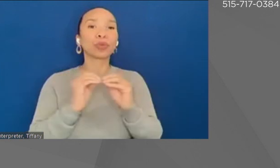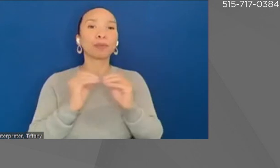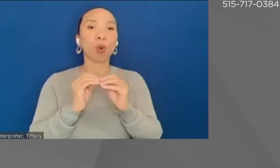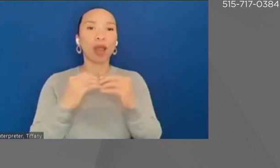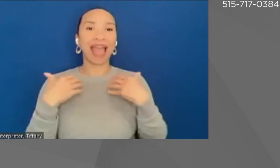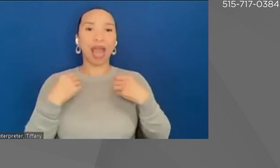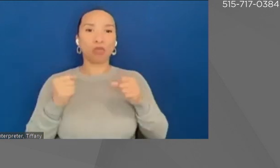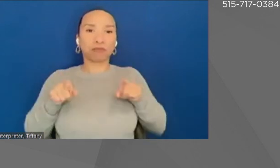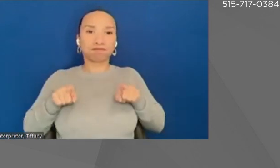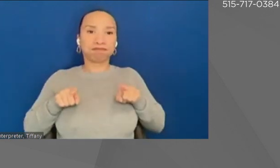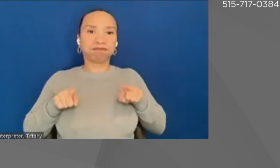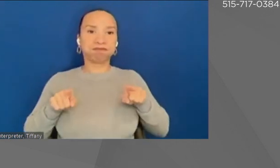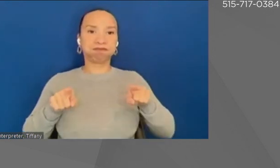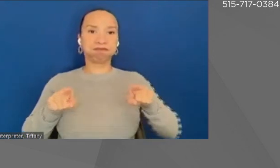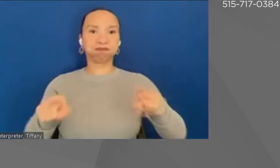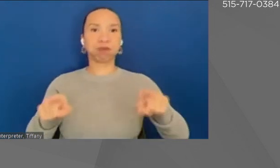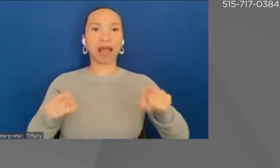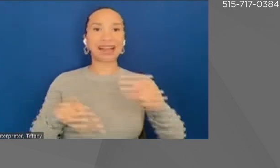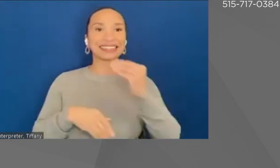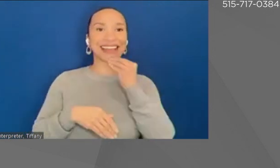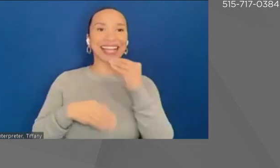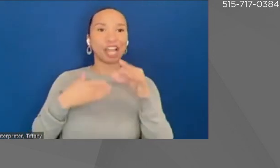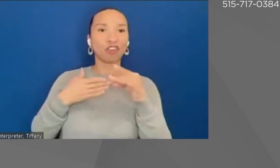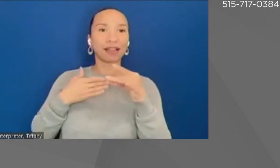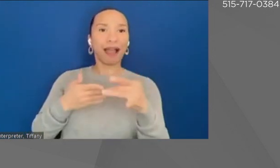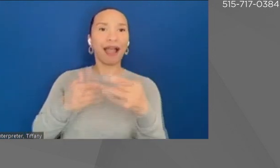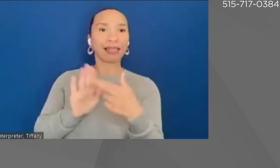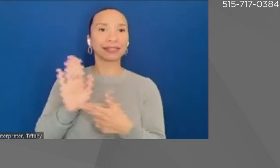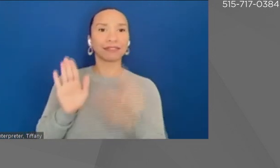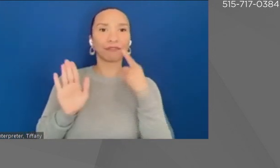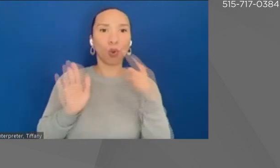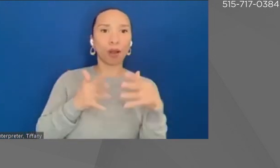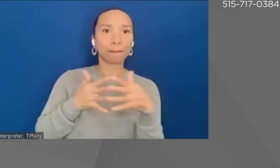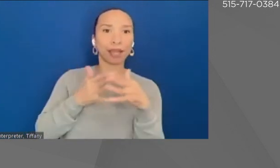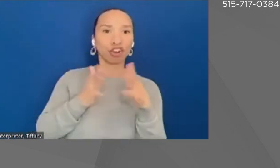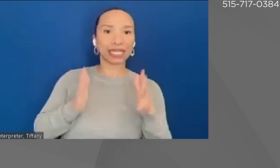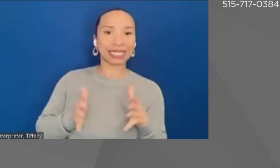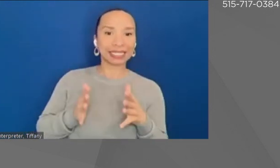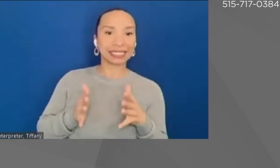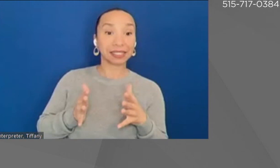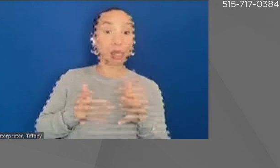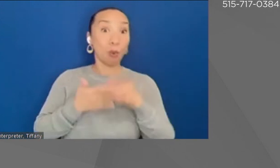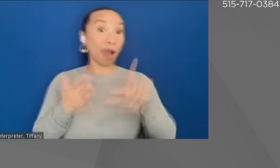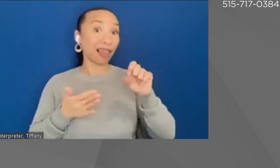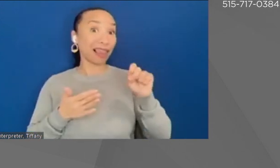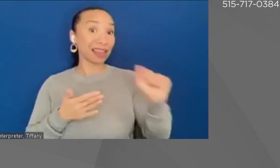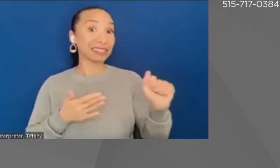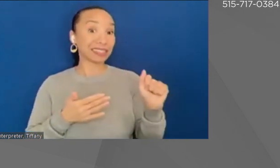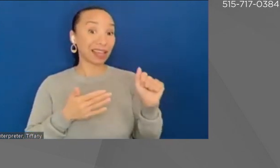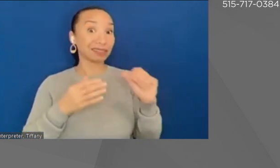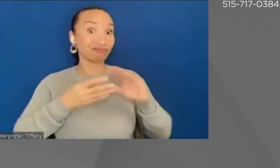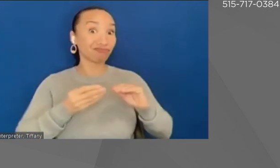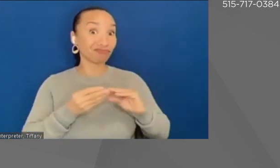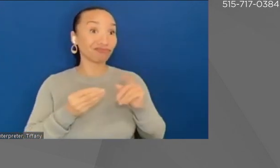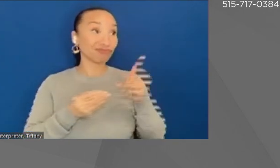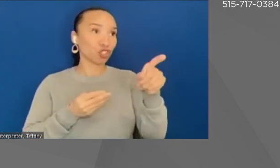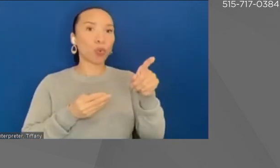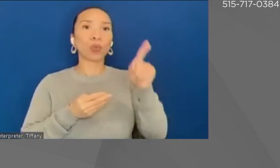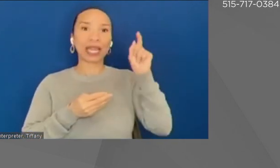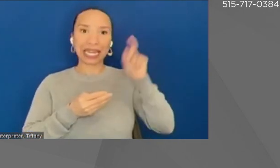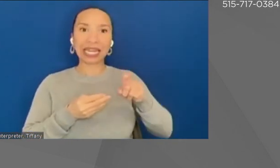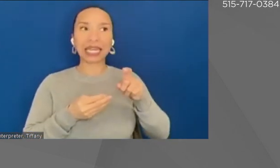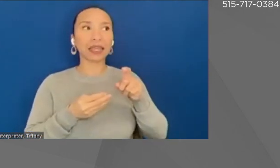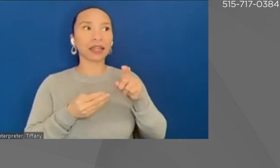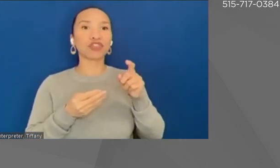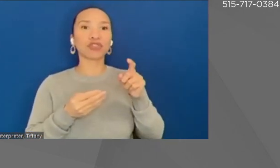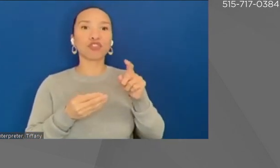these benefits. And the research that Lisa's doing is really showing the positive reactions to individuals that are on these benefits